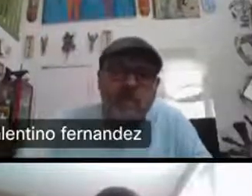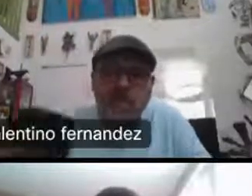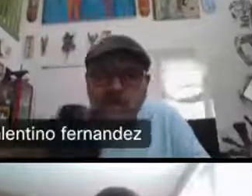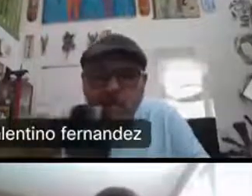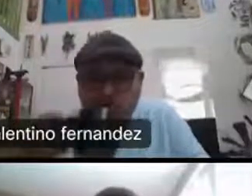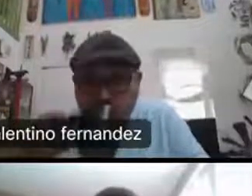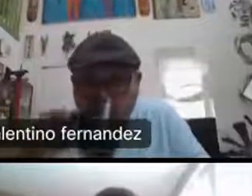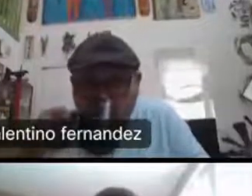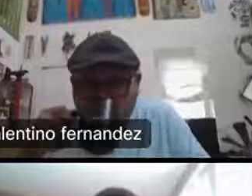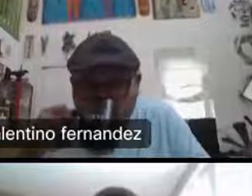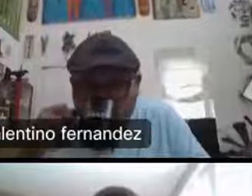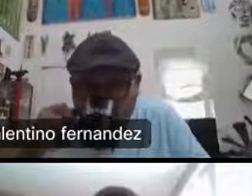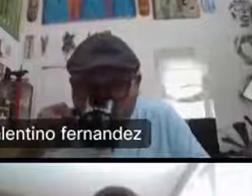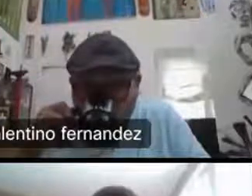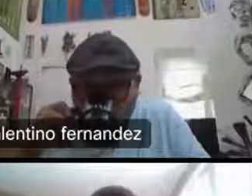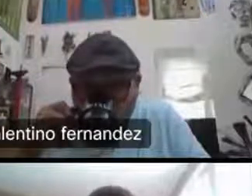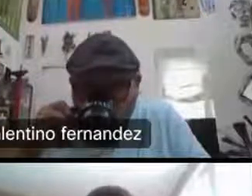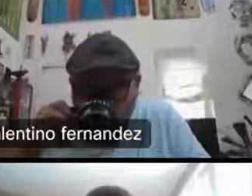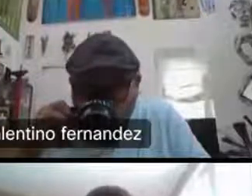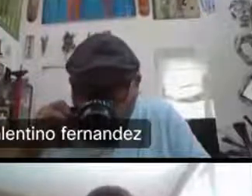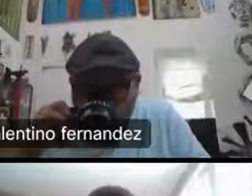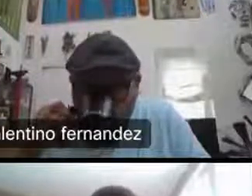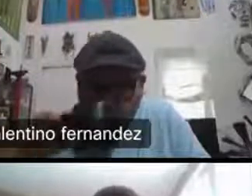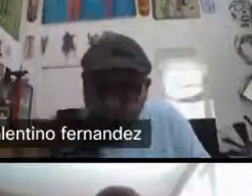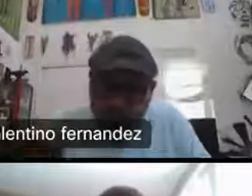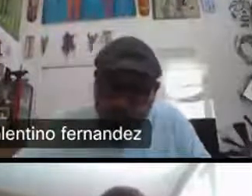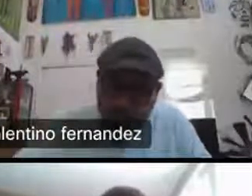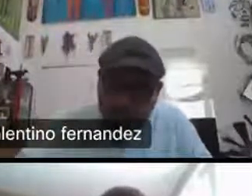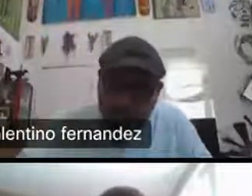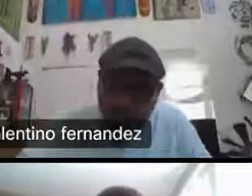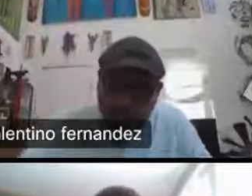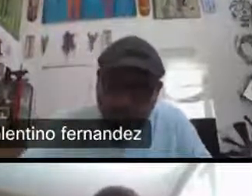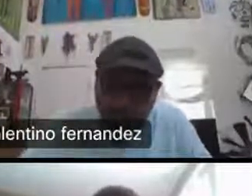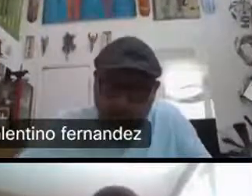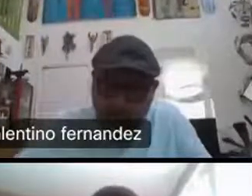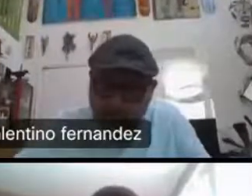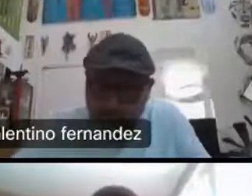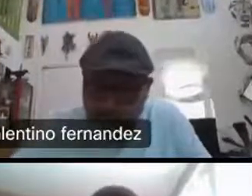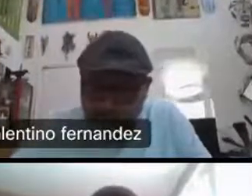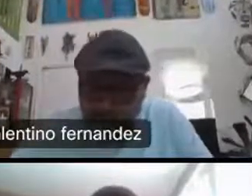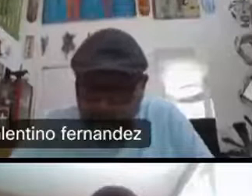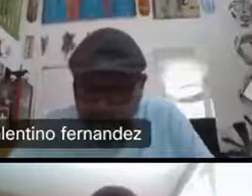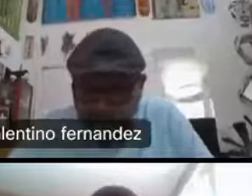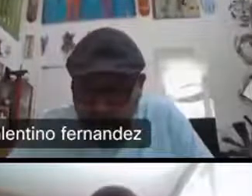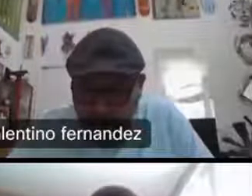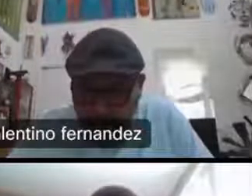If any of you guys have any questions for Tracy or her team or about SDP in general.